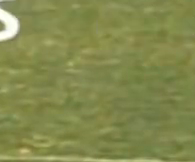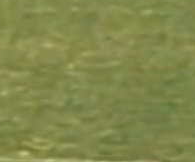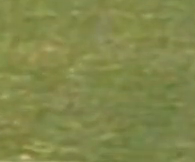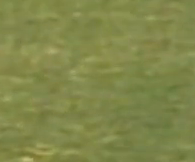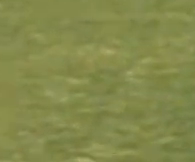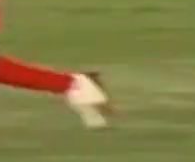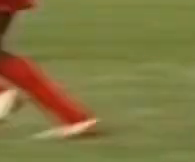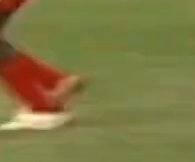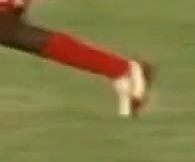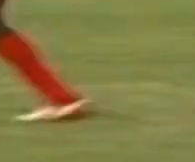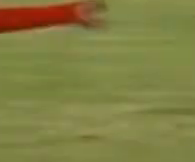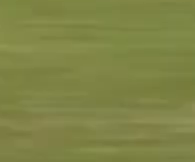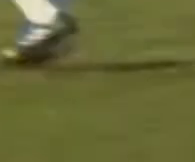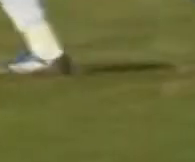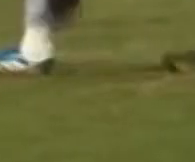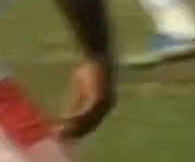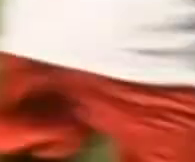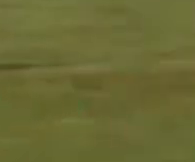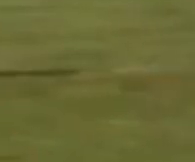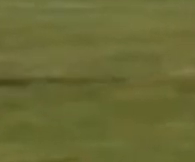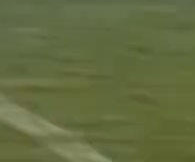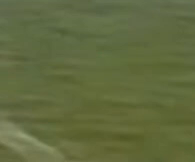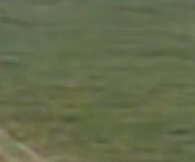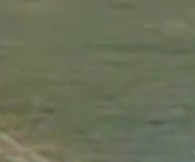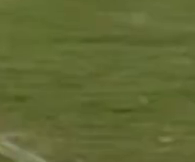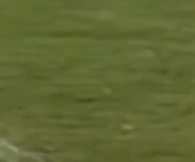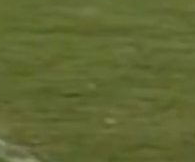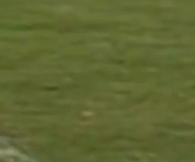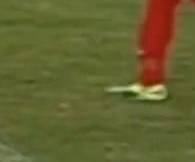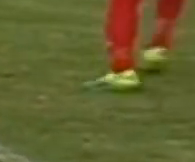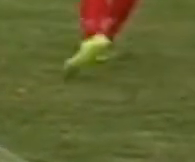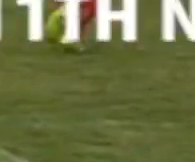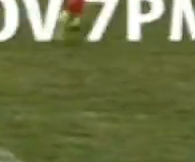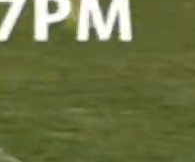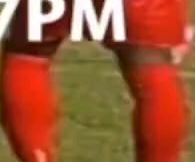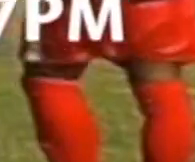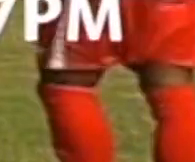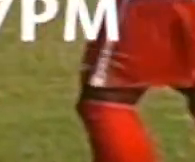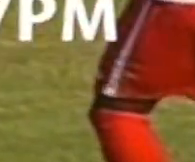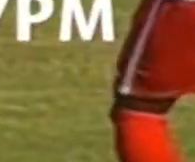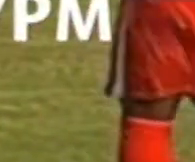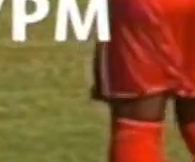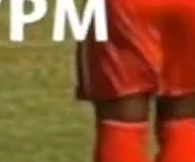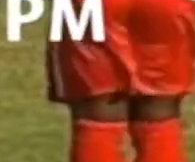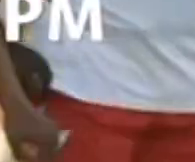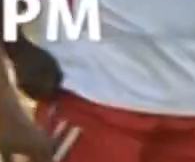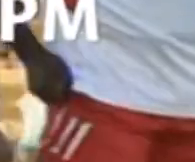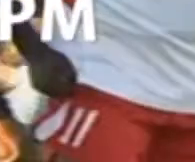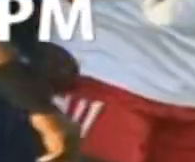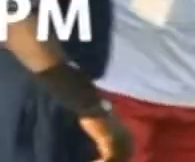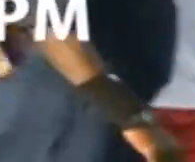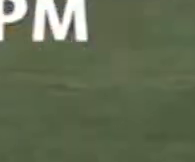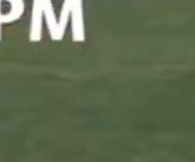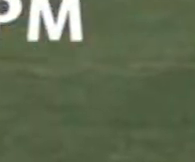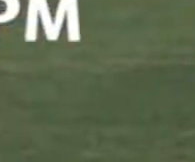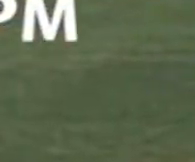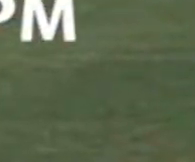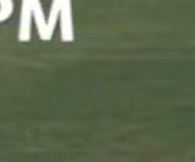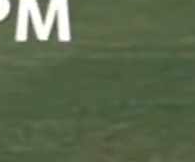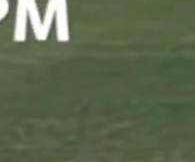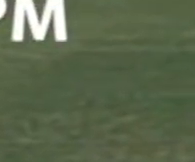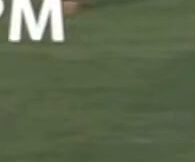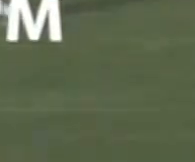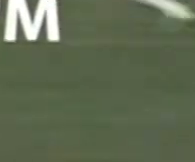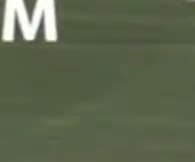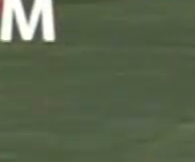The road to the 2021 Africa Cup of Nations brings us home to another exciting qualifier where Harambee Stars host the Kolasantis